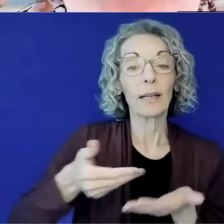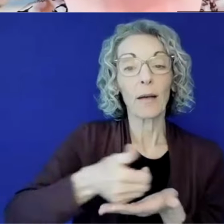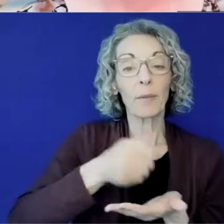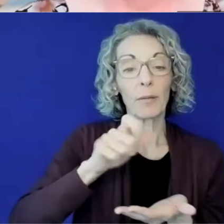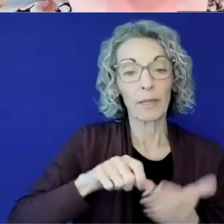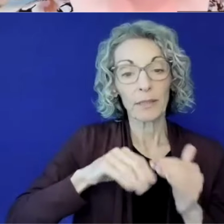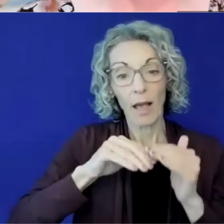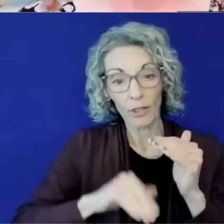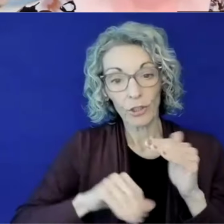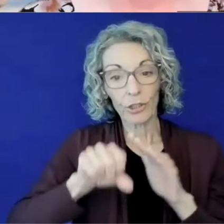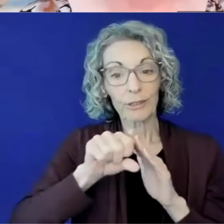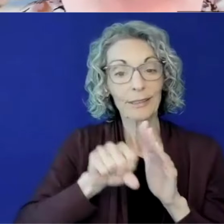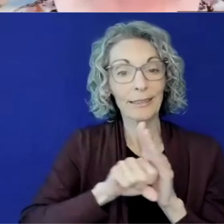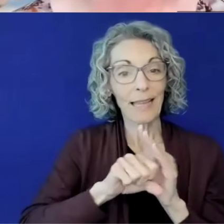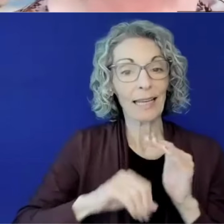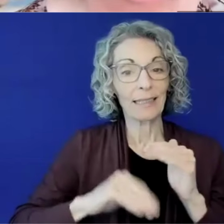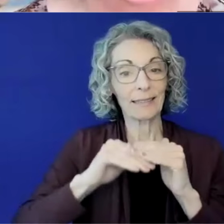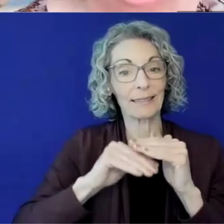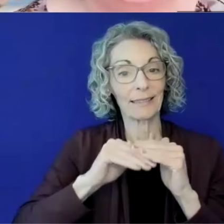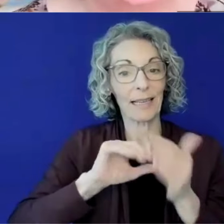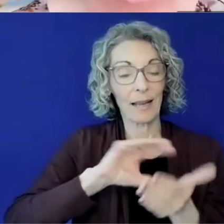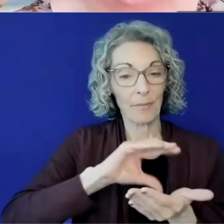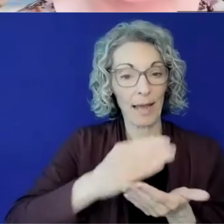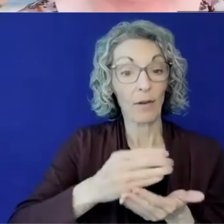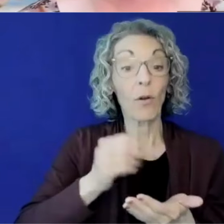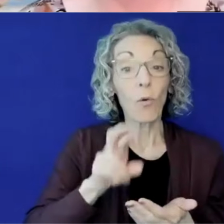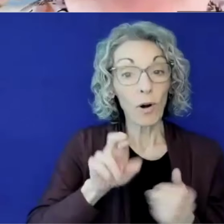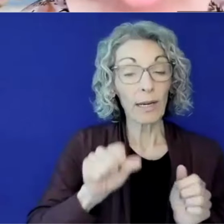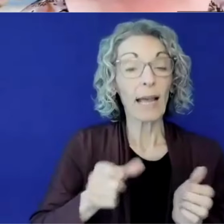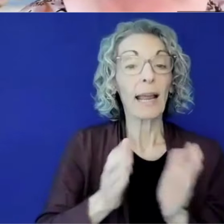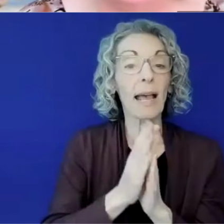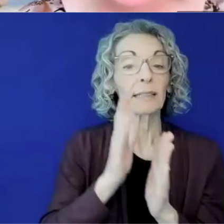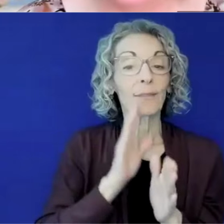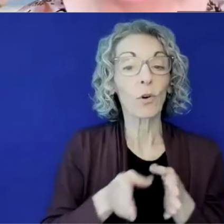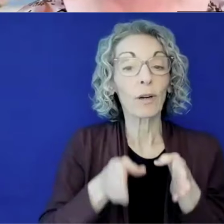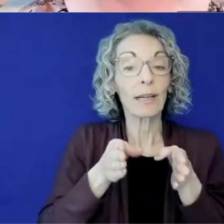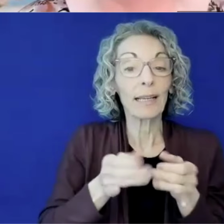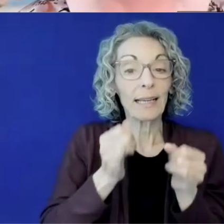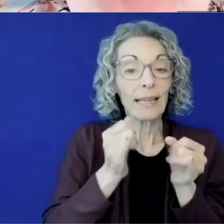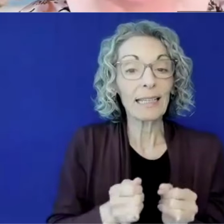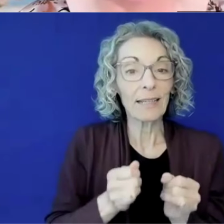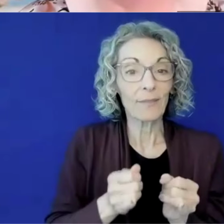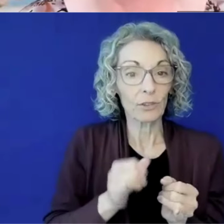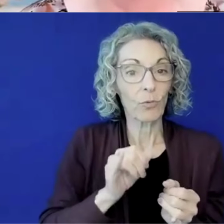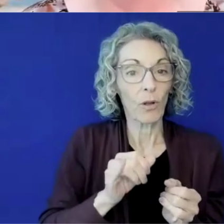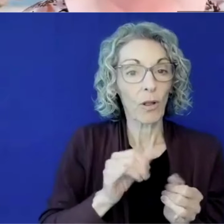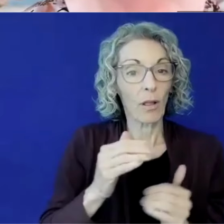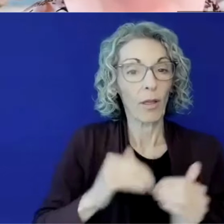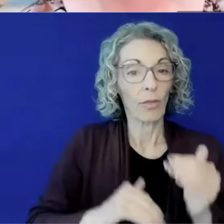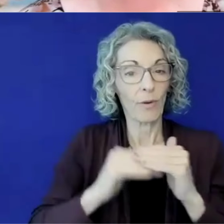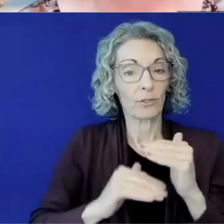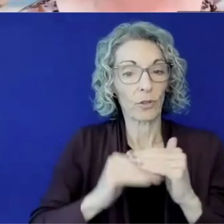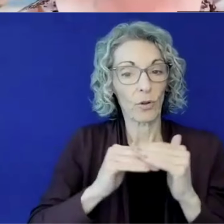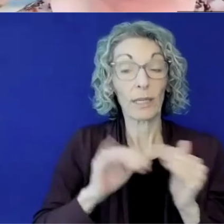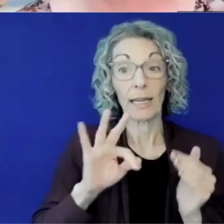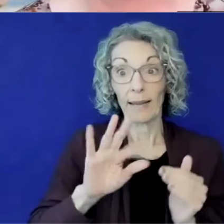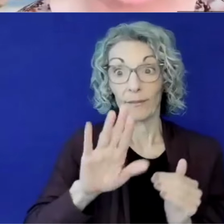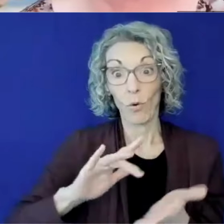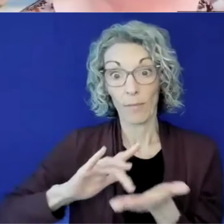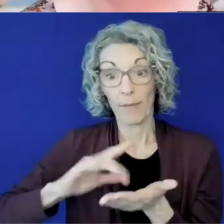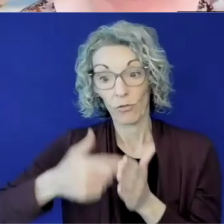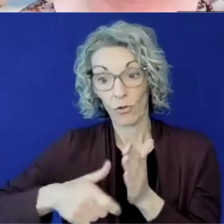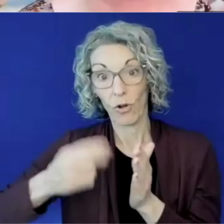amount, or you can ask for an individual threshold if you have really high medical costs. If you would